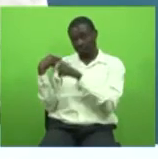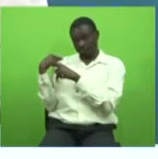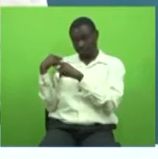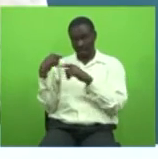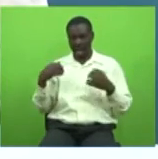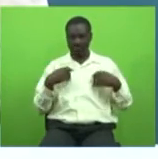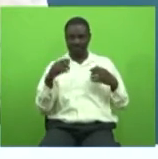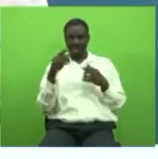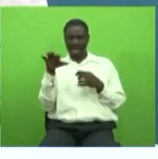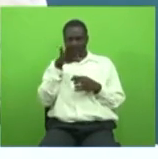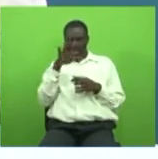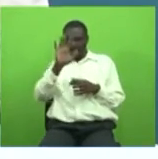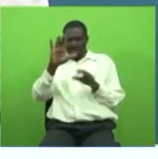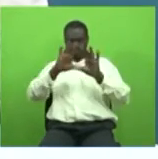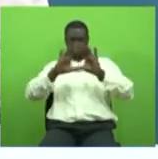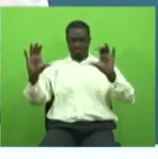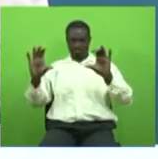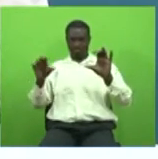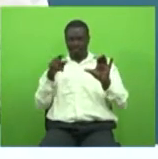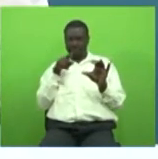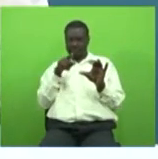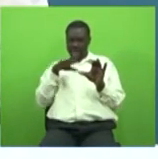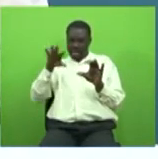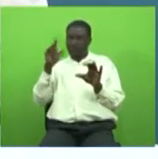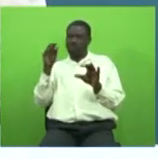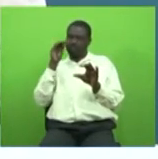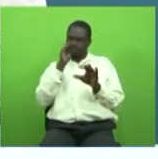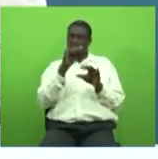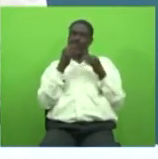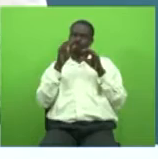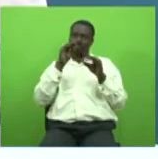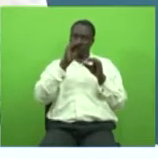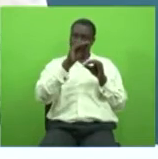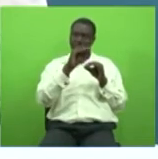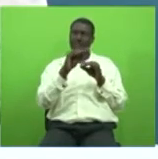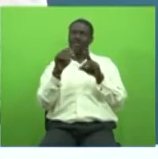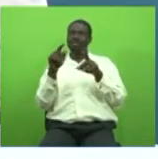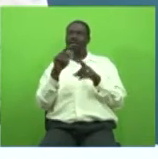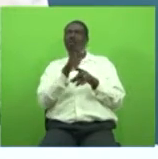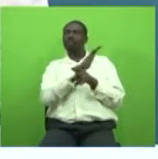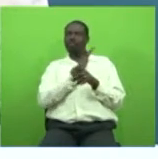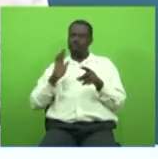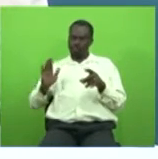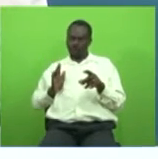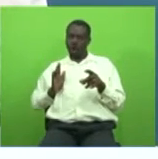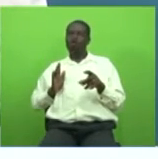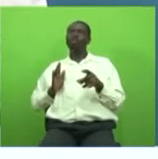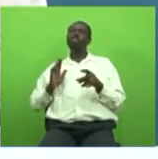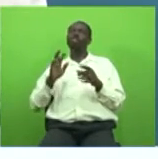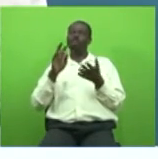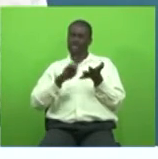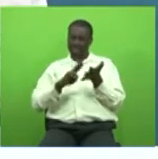And the first thing is to fill his board registration number, so that because he has to be somebody who